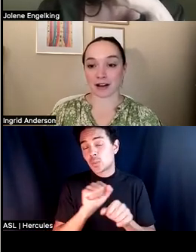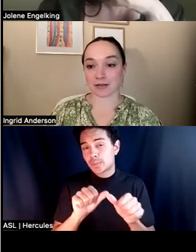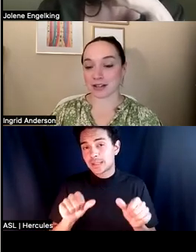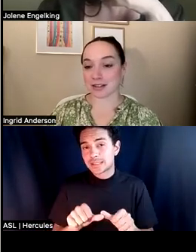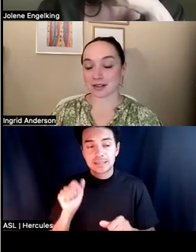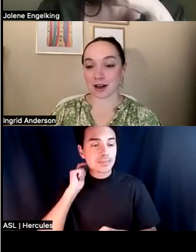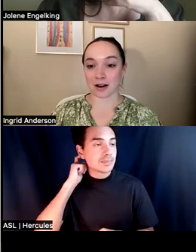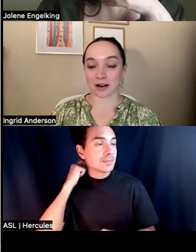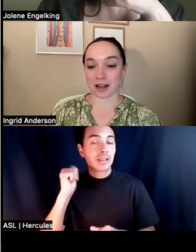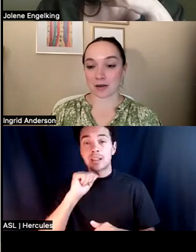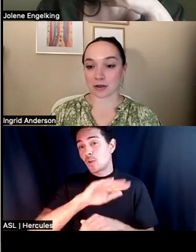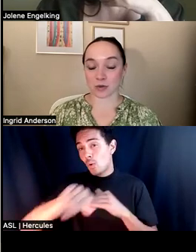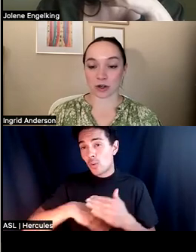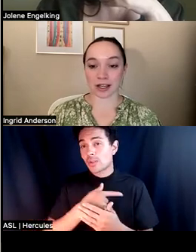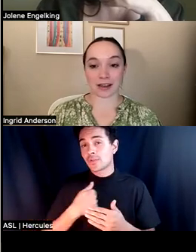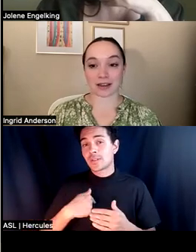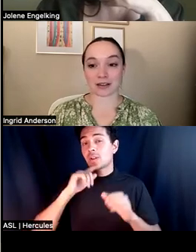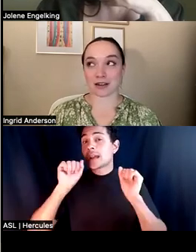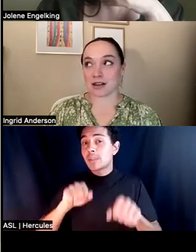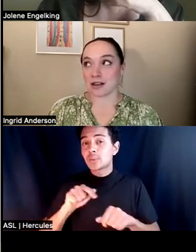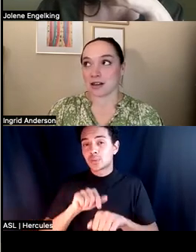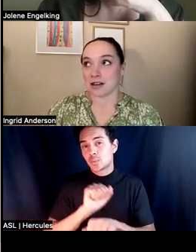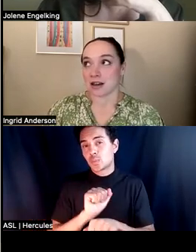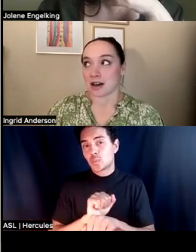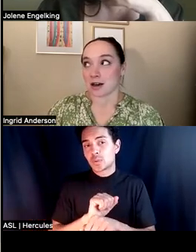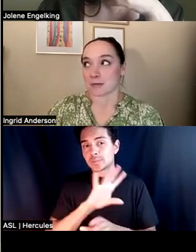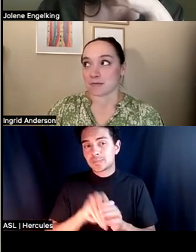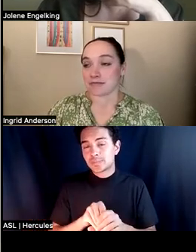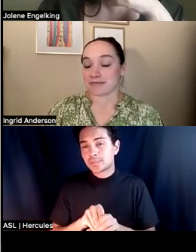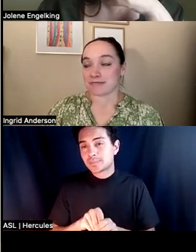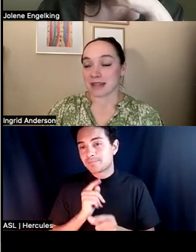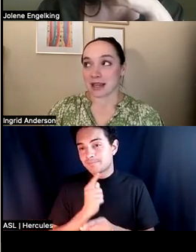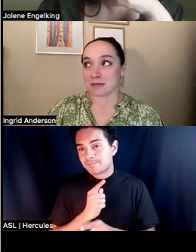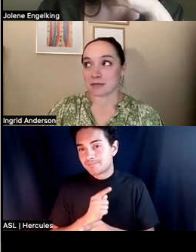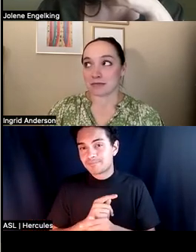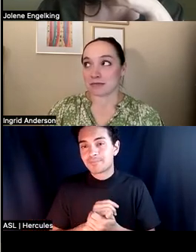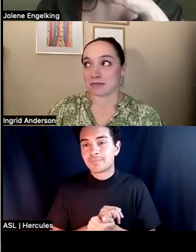Not all of us are able to work in